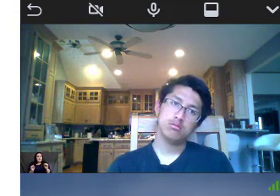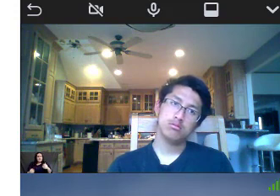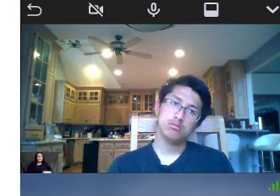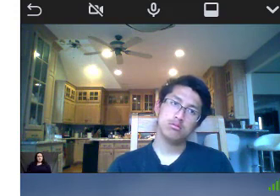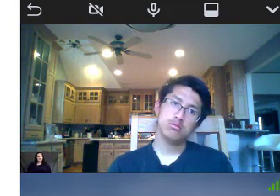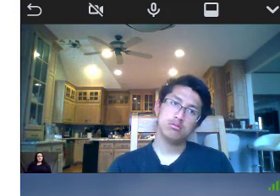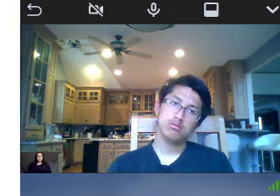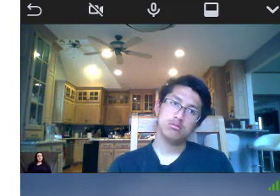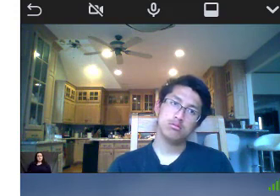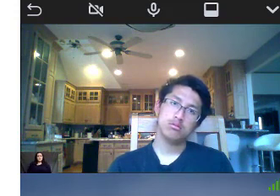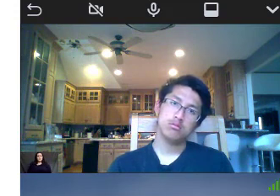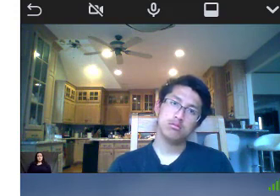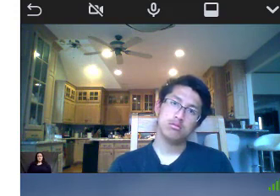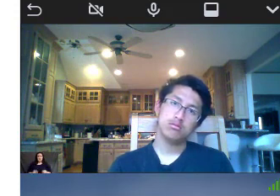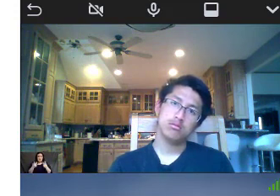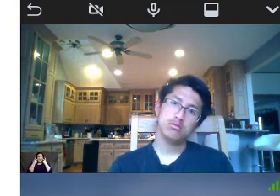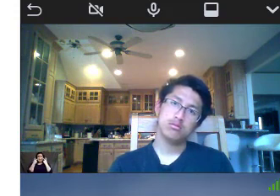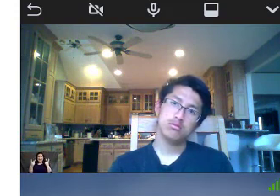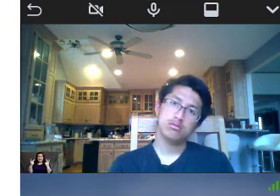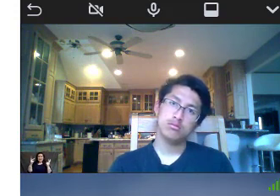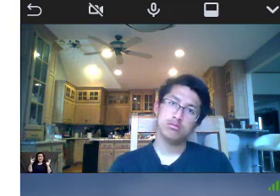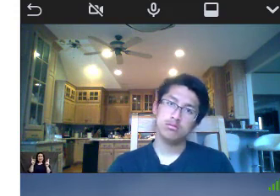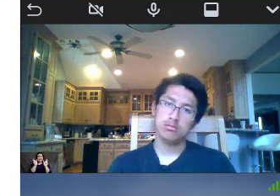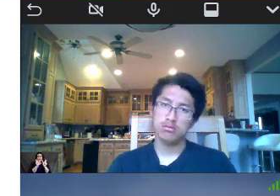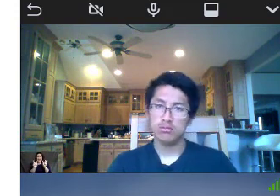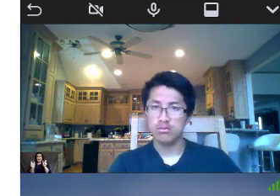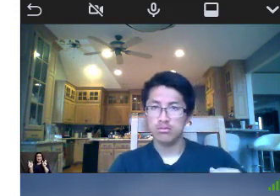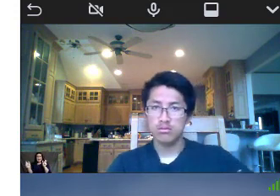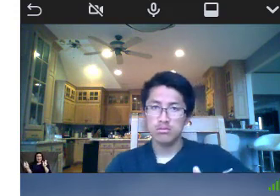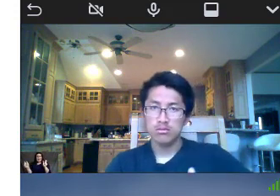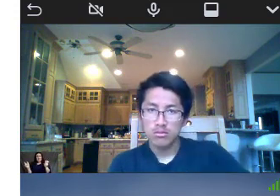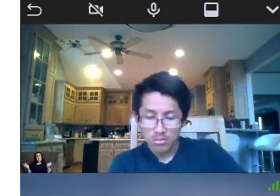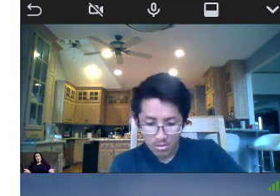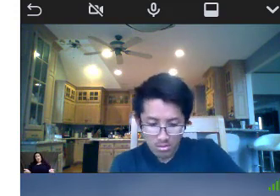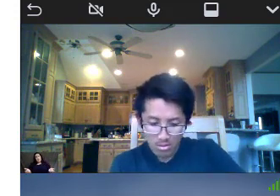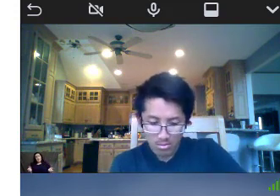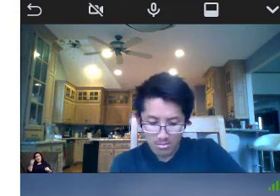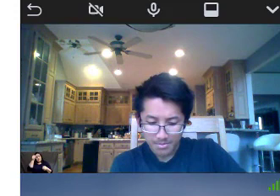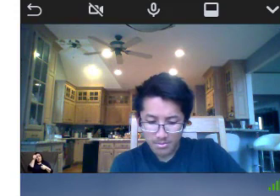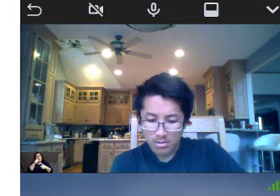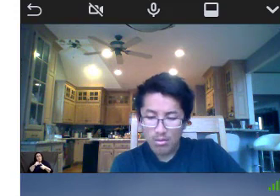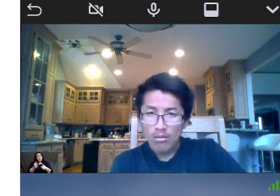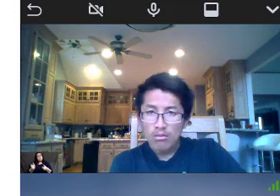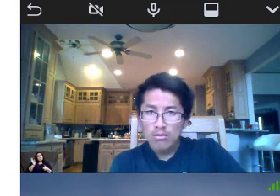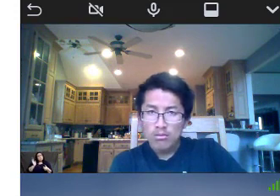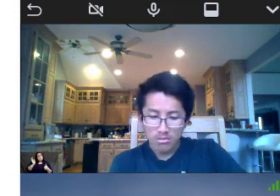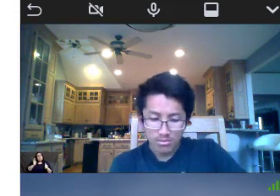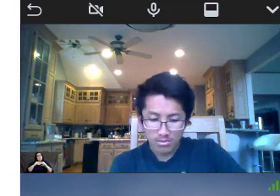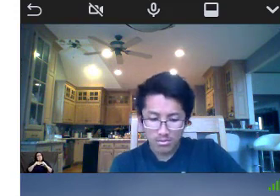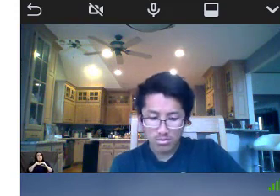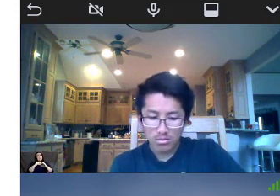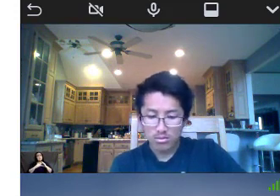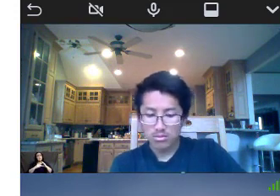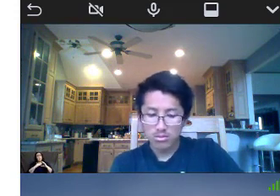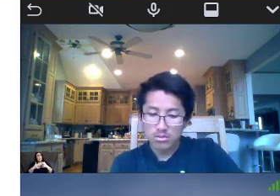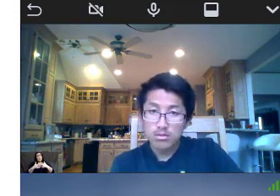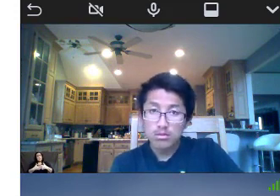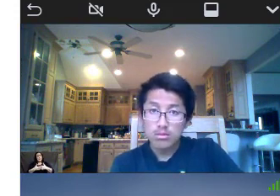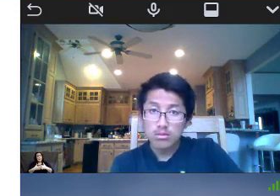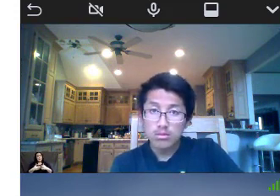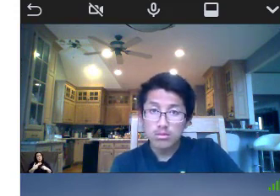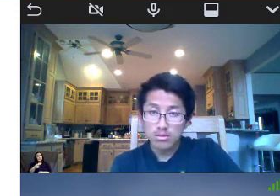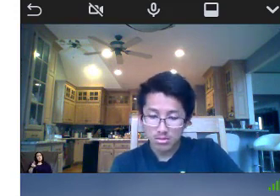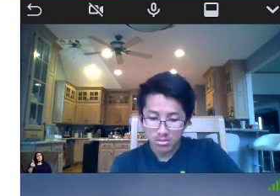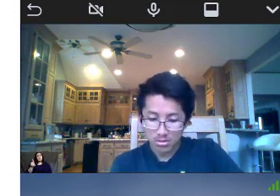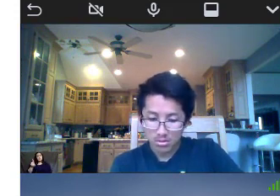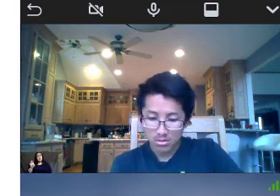list and see, well, I know that when I was in fluid mechanics for a problem like this, I would talk about the Reynolds number, right? And the